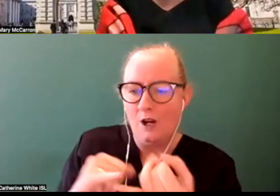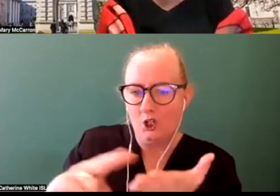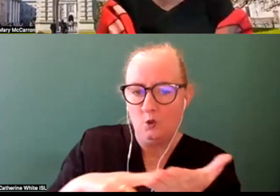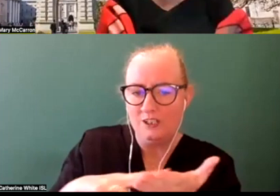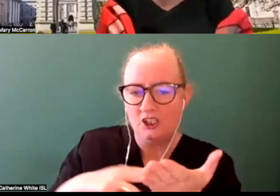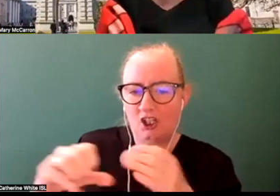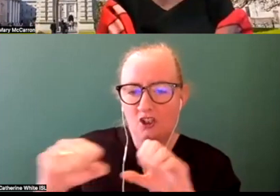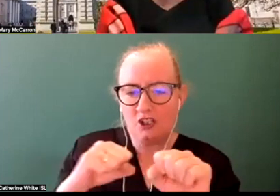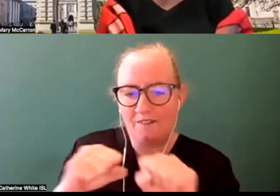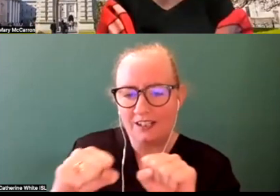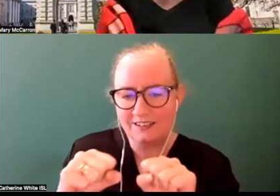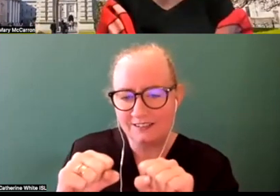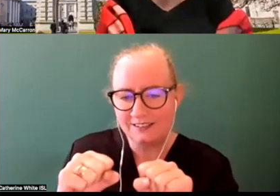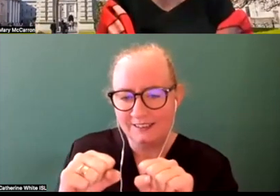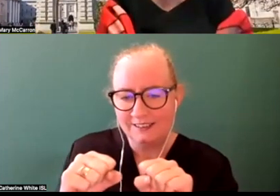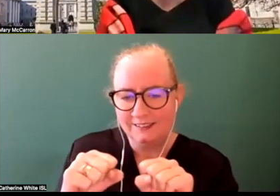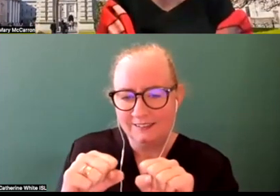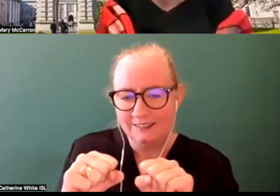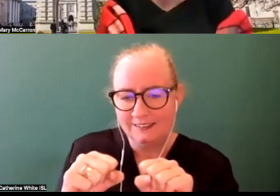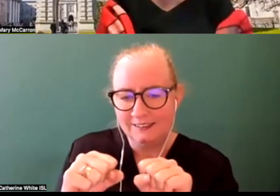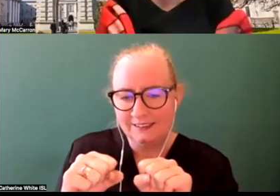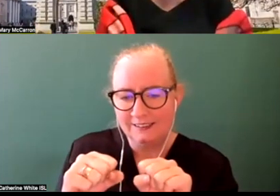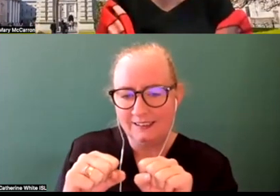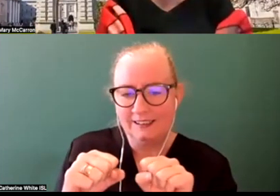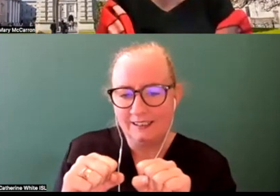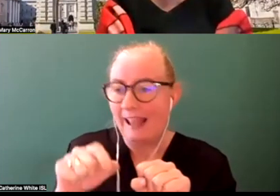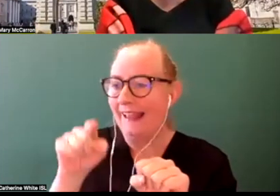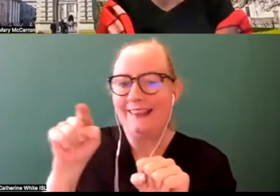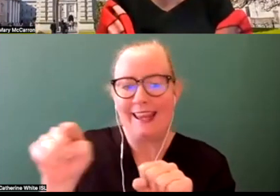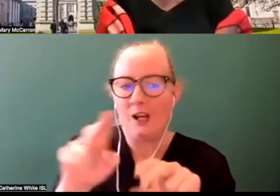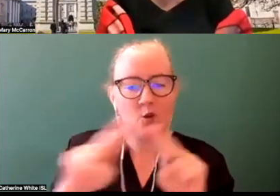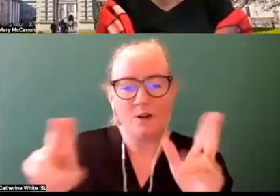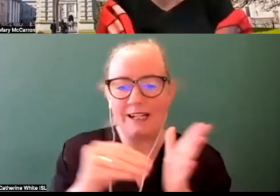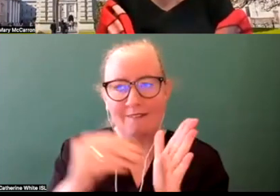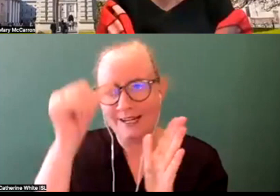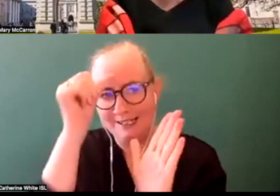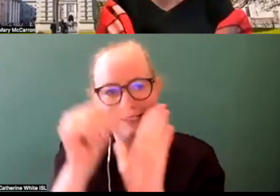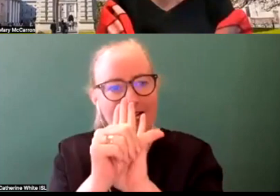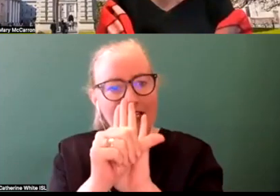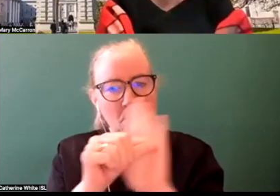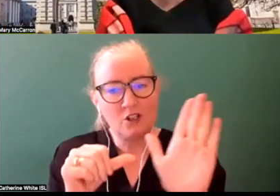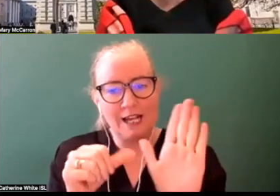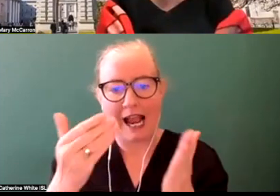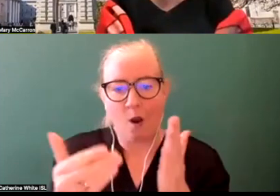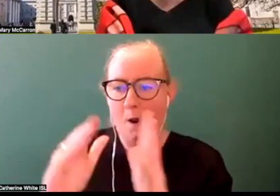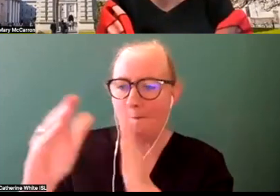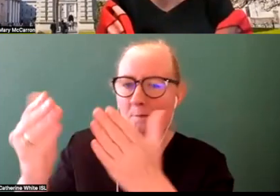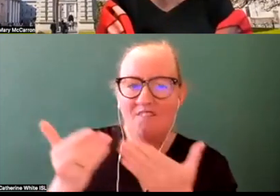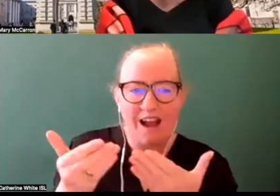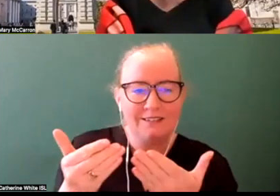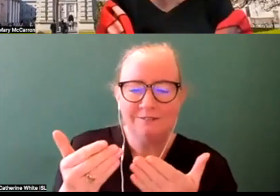they felt that there was a deficit when they couldn't, they didn't have the expertise or the skill mix to provide maybe the nursing